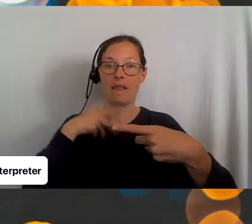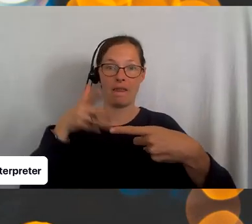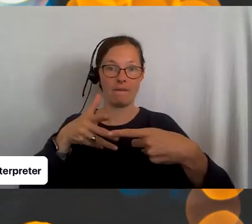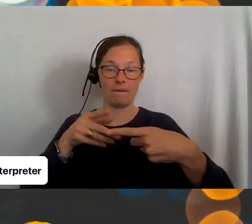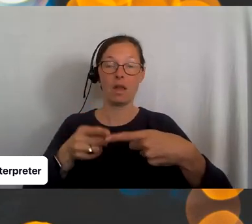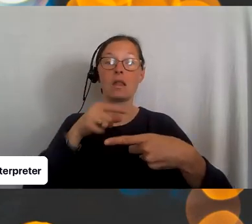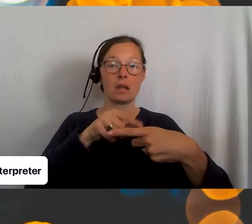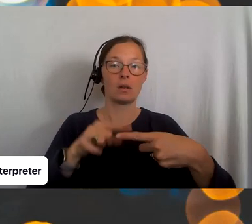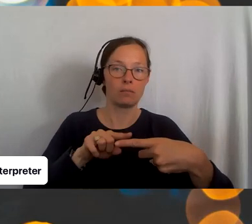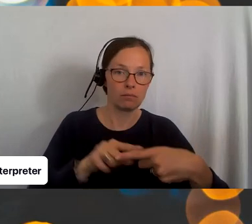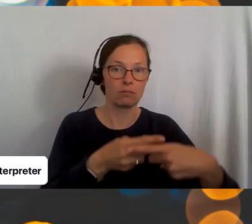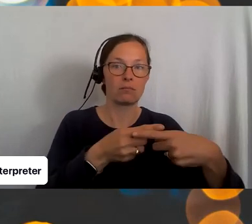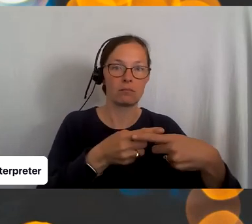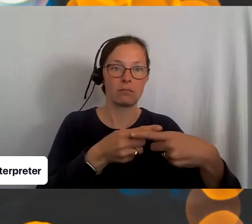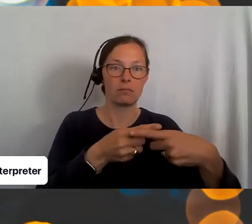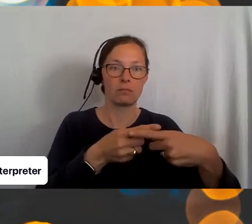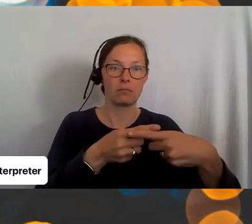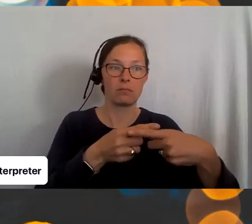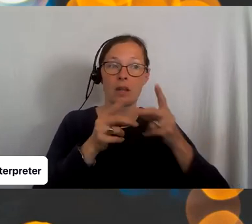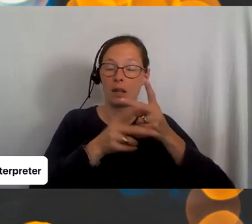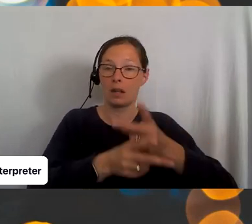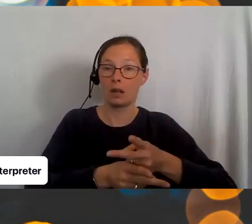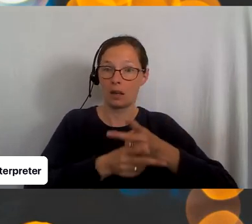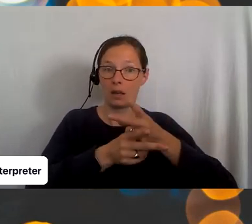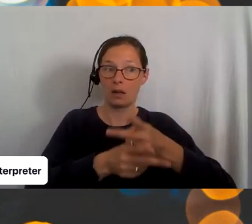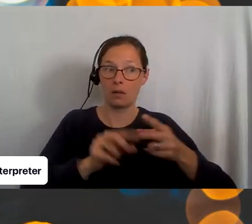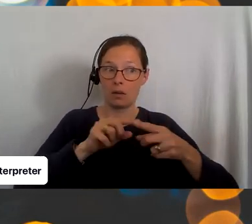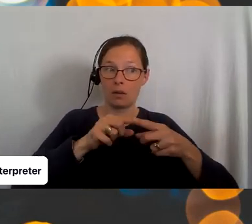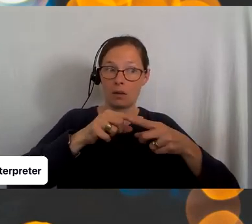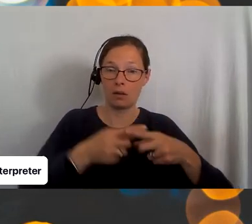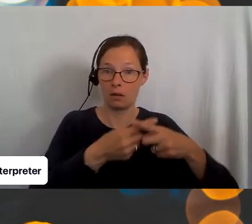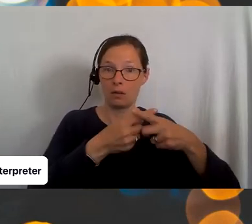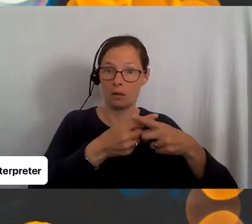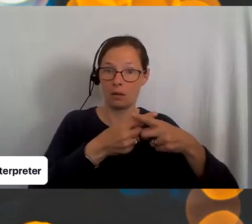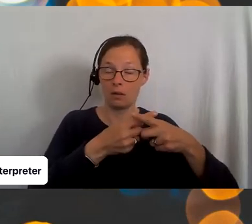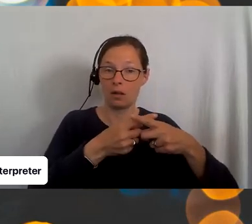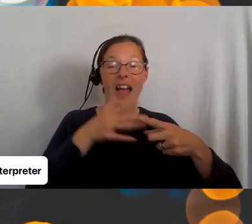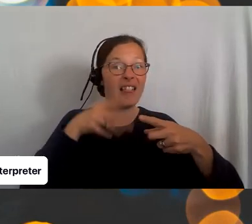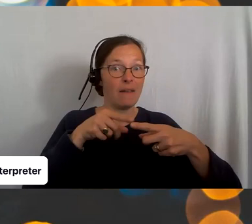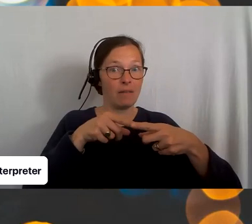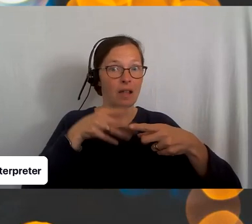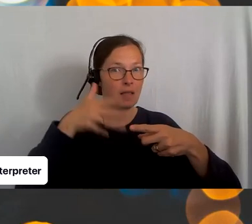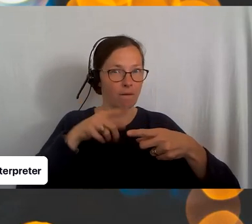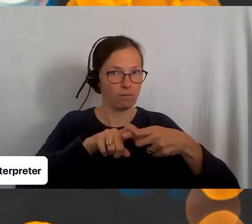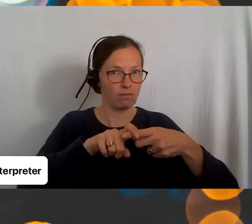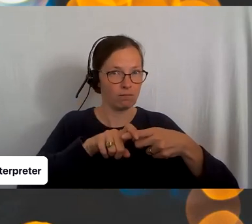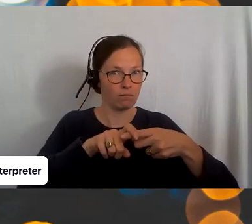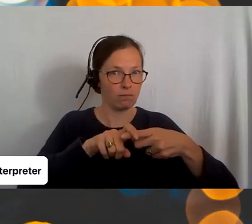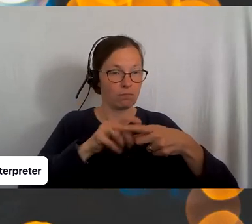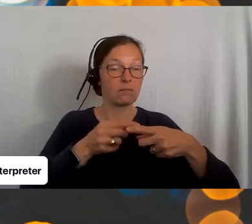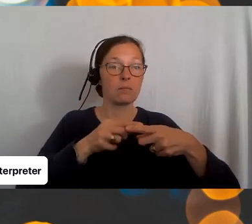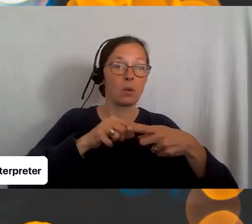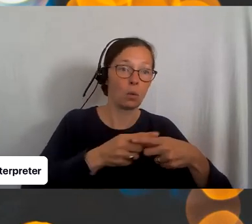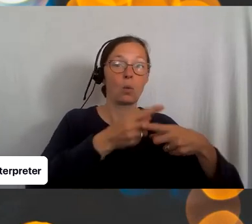under this, be careful to keep that other stitch on the needle. And now we've cast